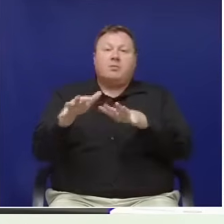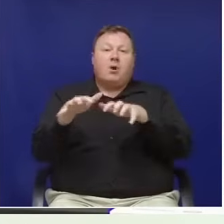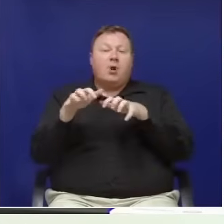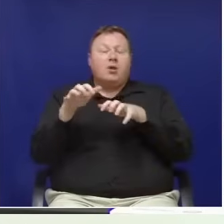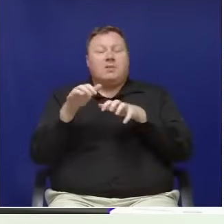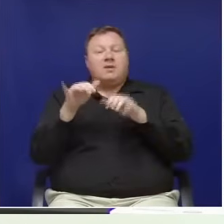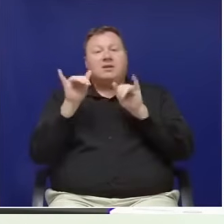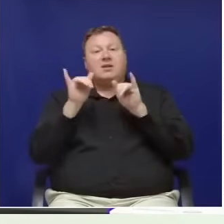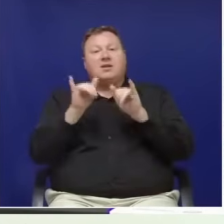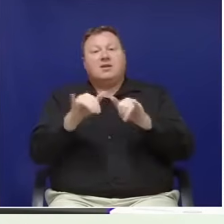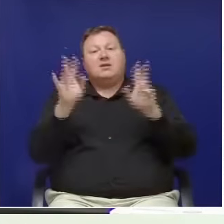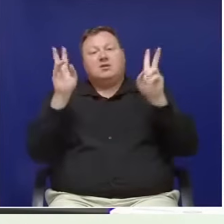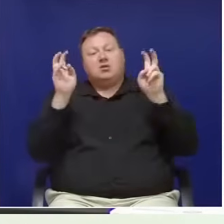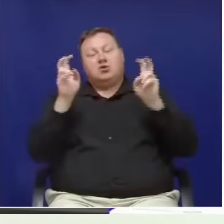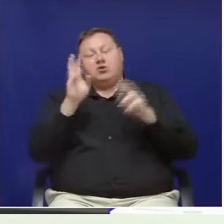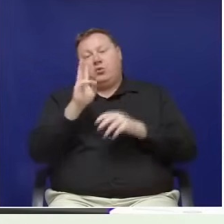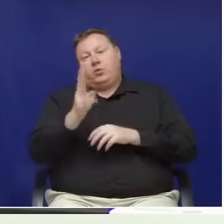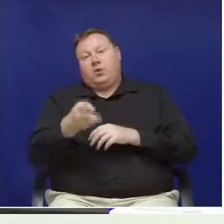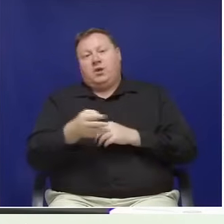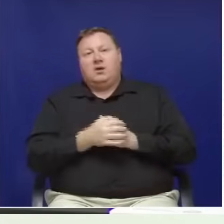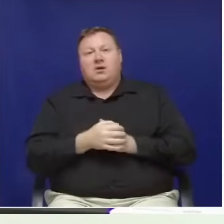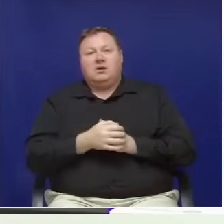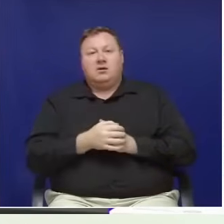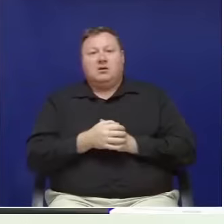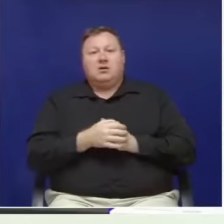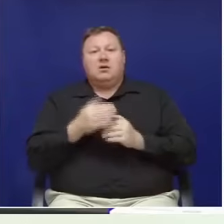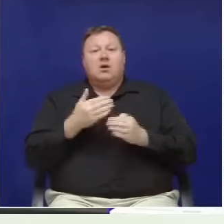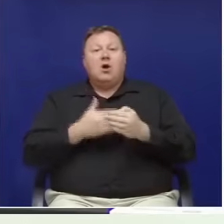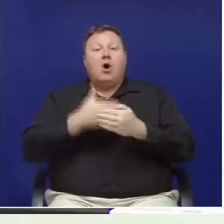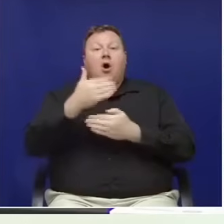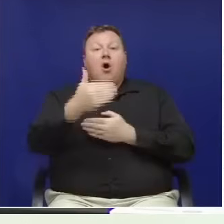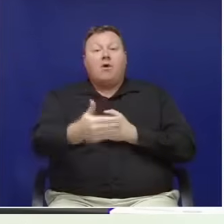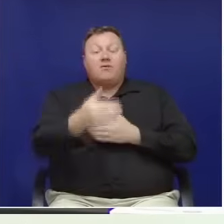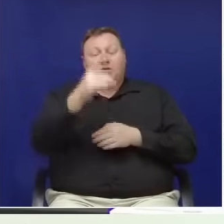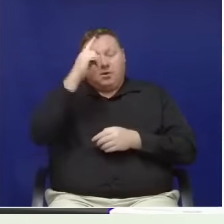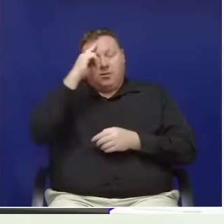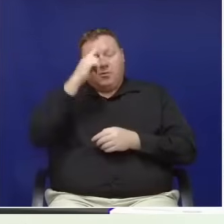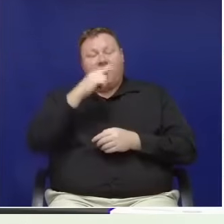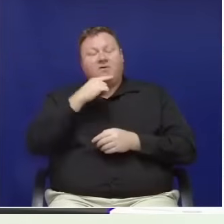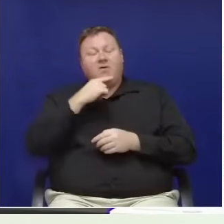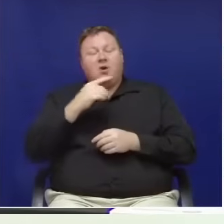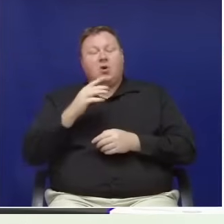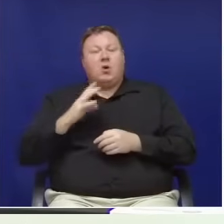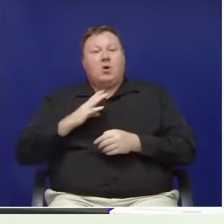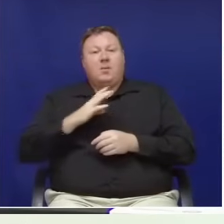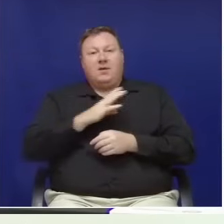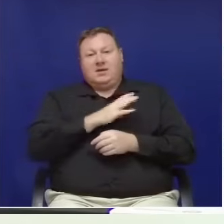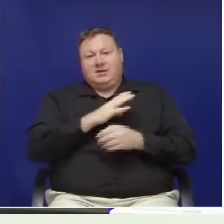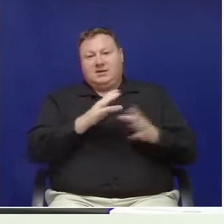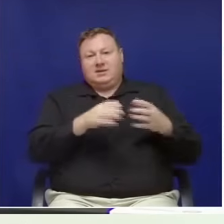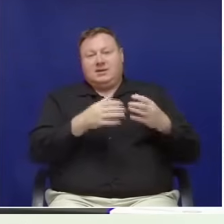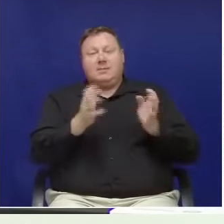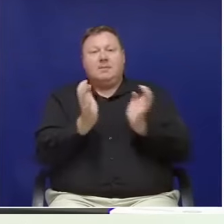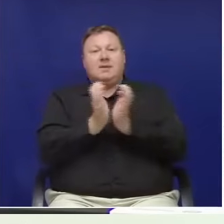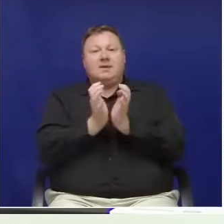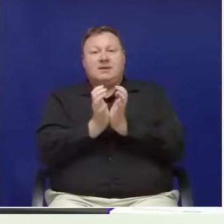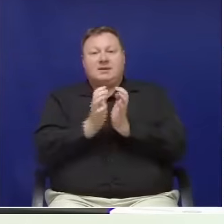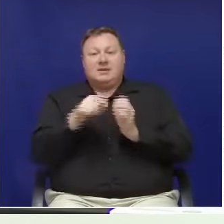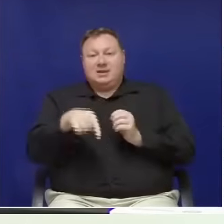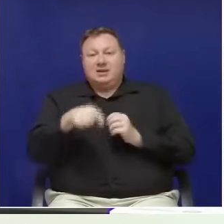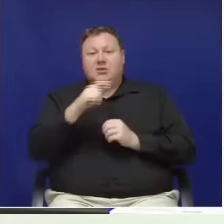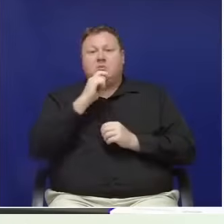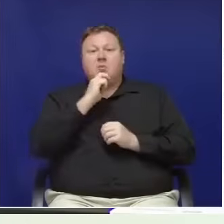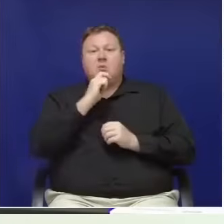matter. Following a portfolio committee meeting this morning, the 15th of